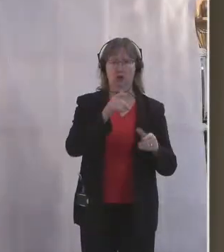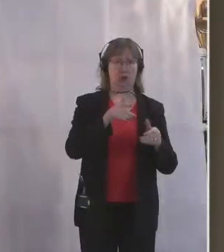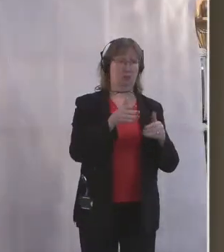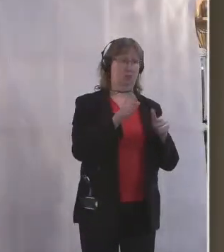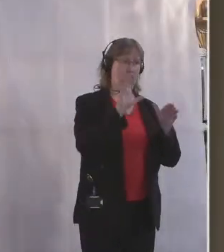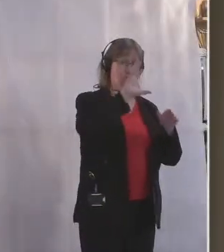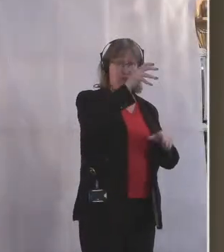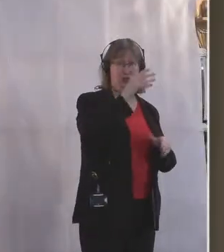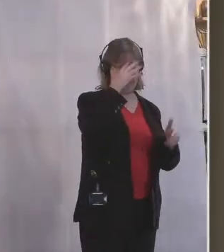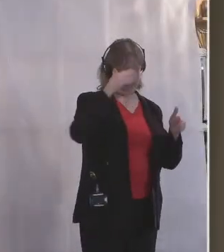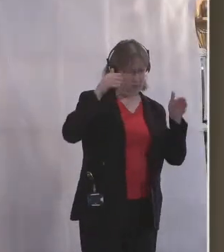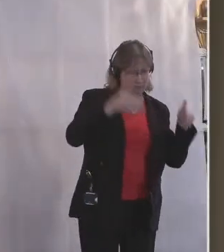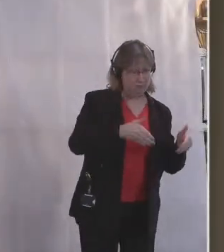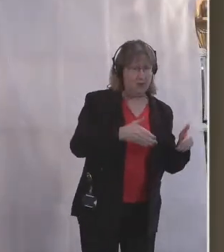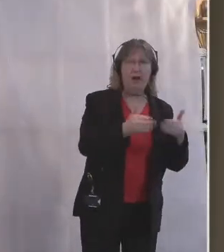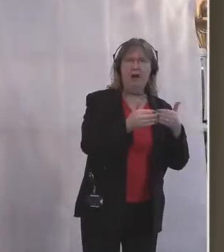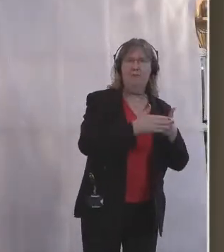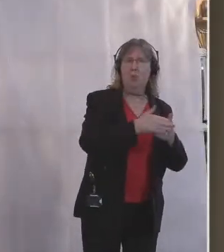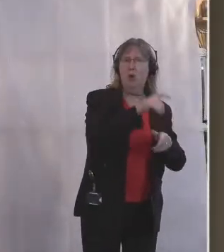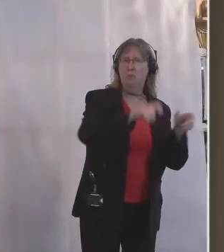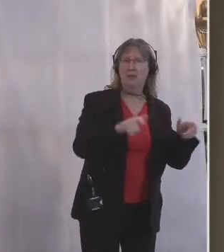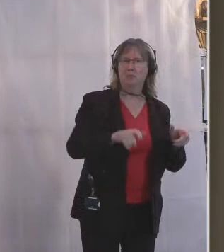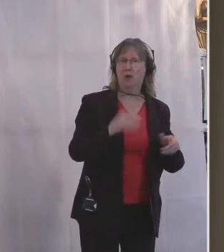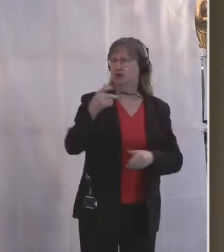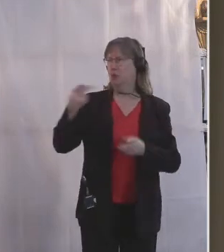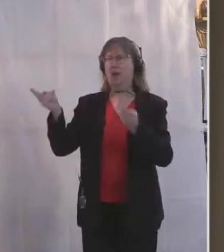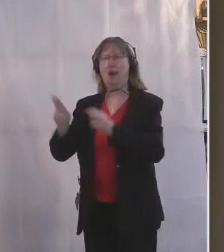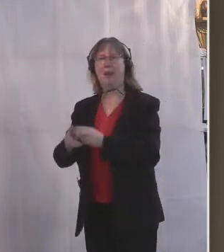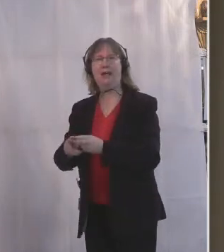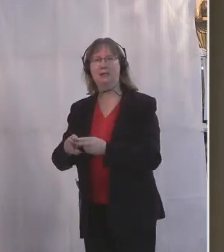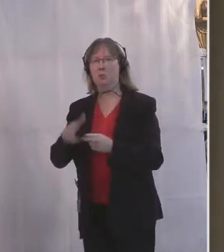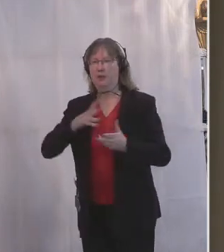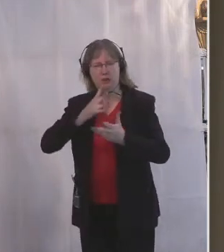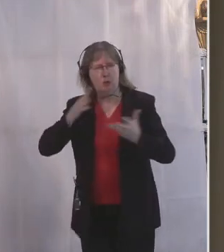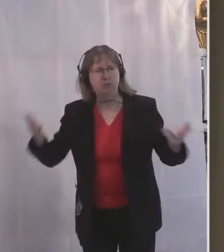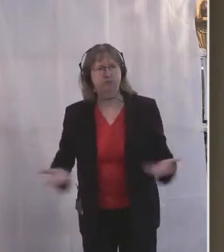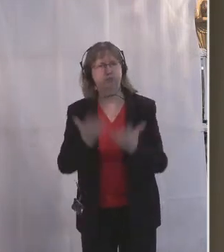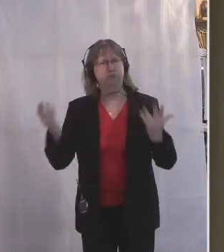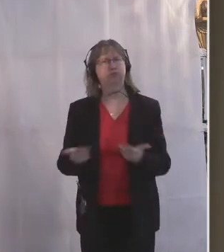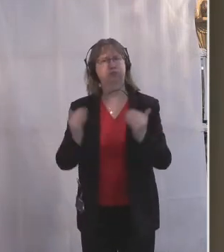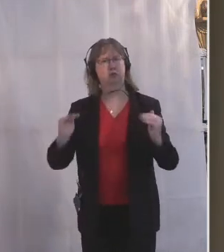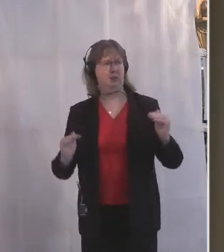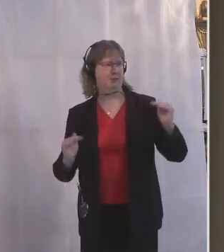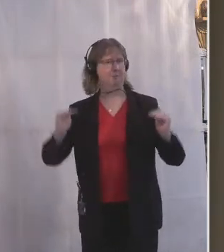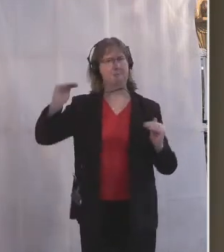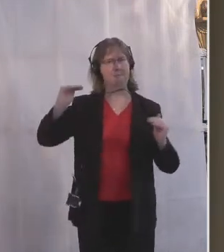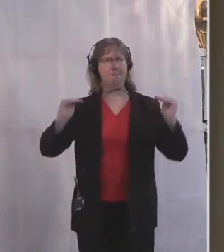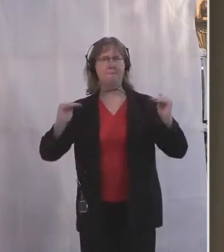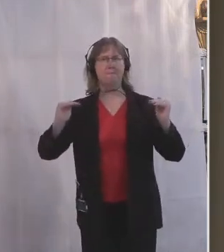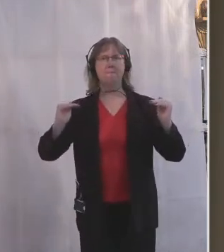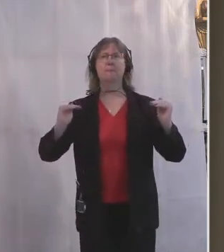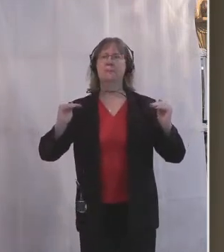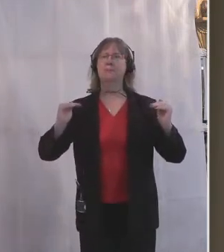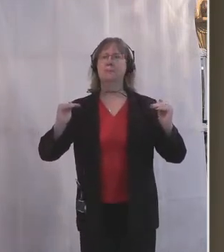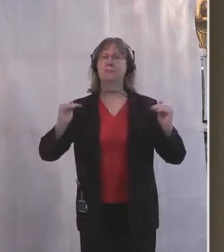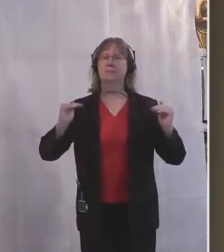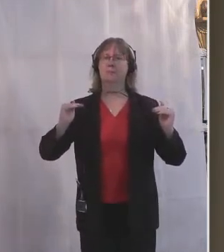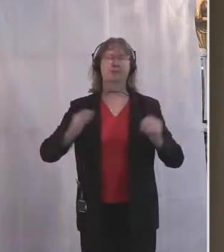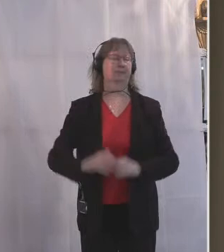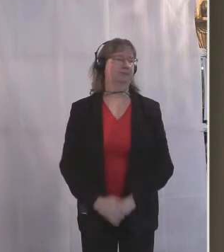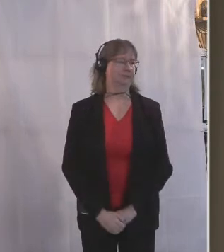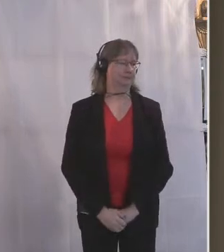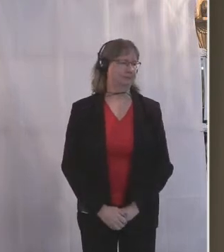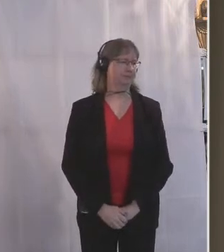where we have much larger numbers of award winners, and we want to do more to get those regions that currently we don't have larger numbers getting